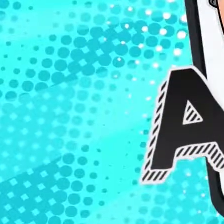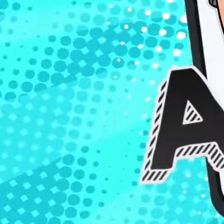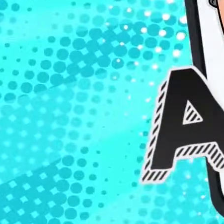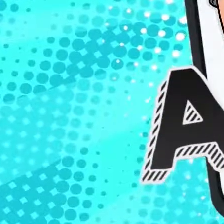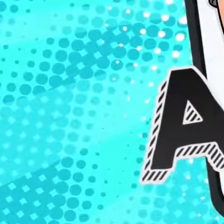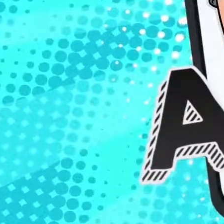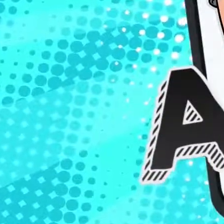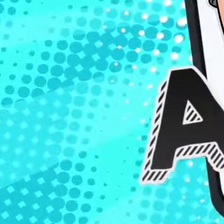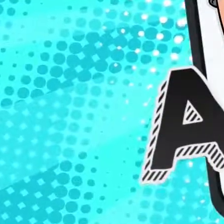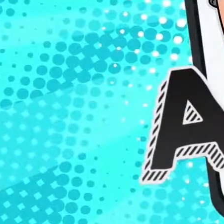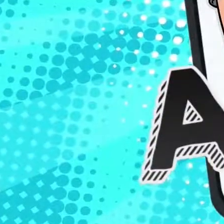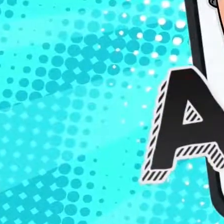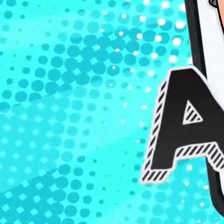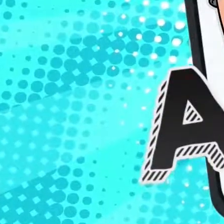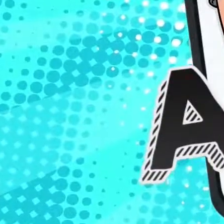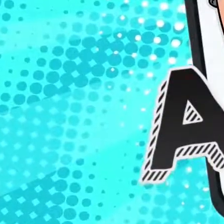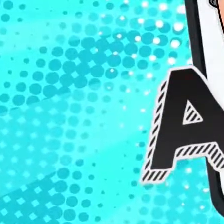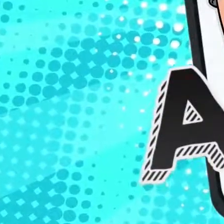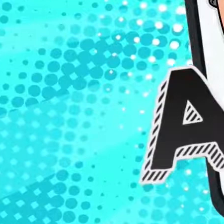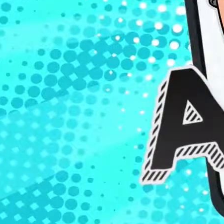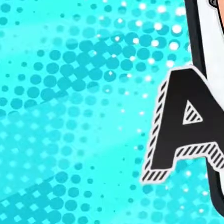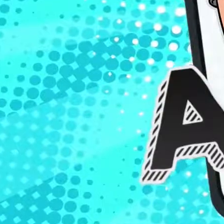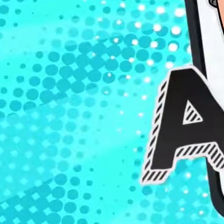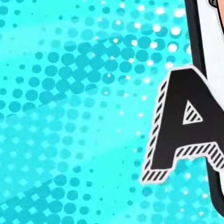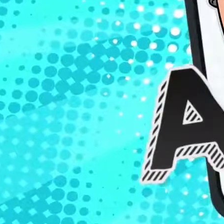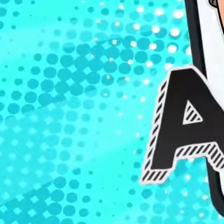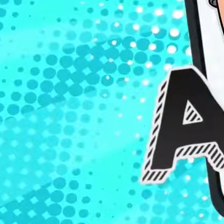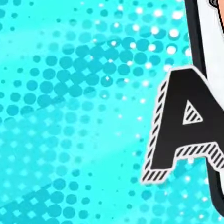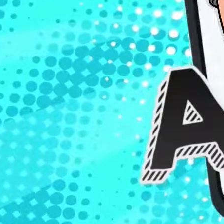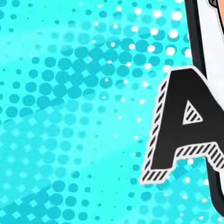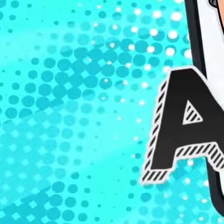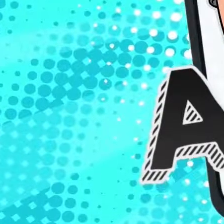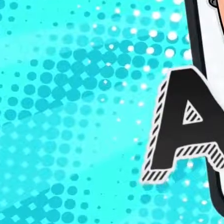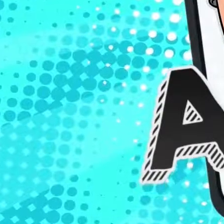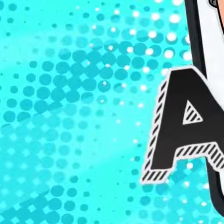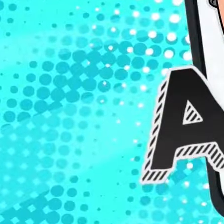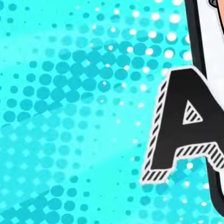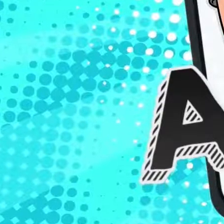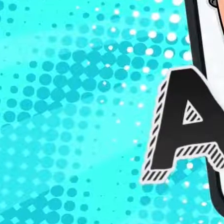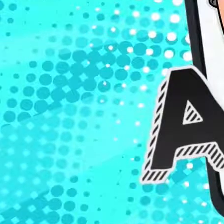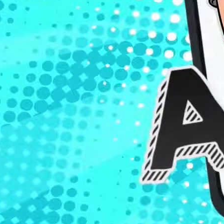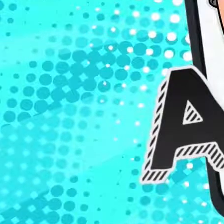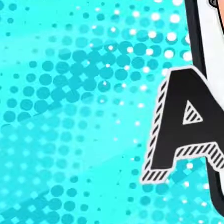Welcome to the A Bit of AI show with your hosts, Henk and Amy.